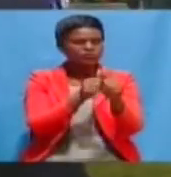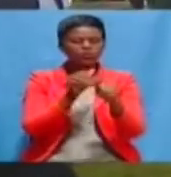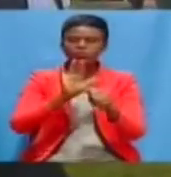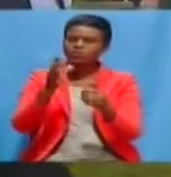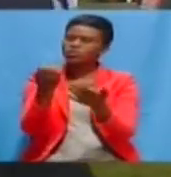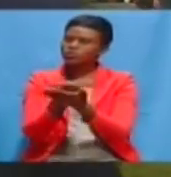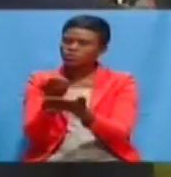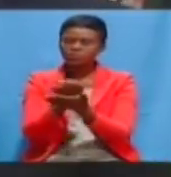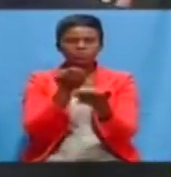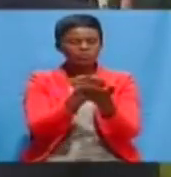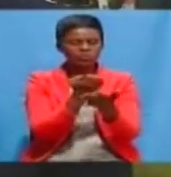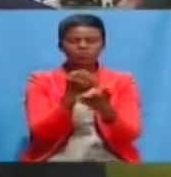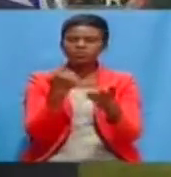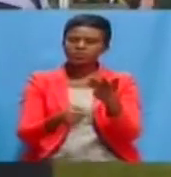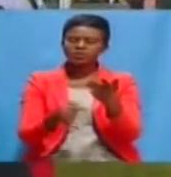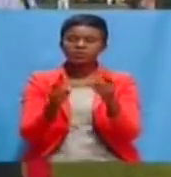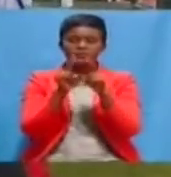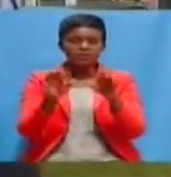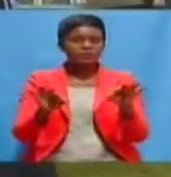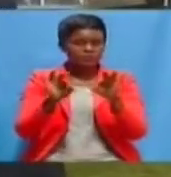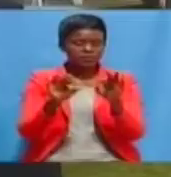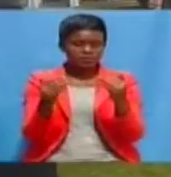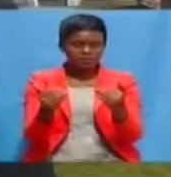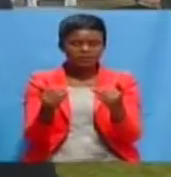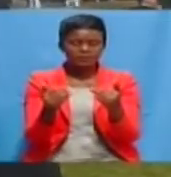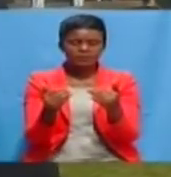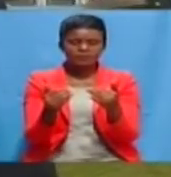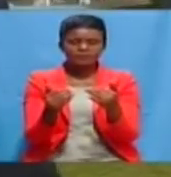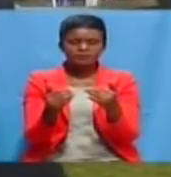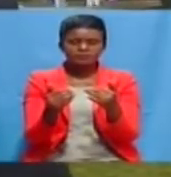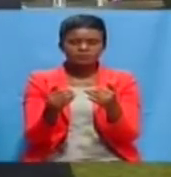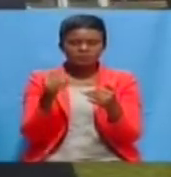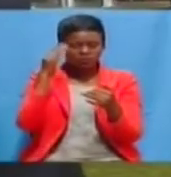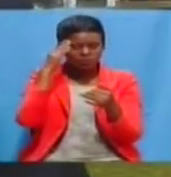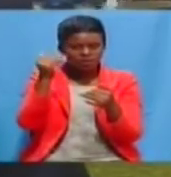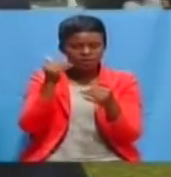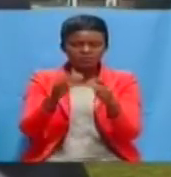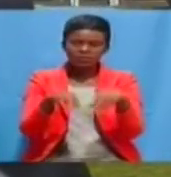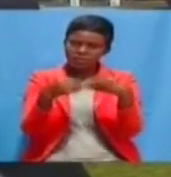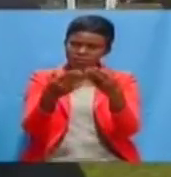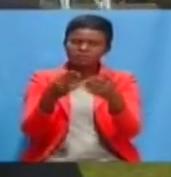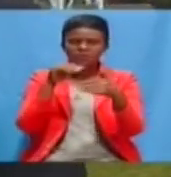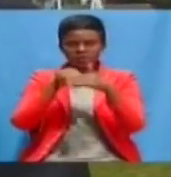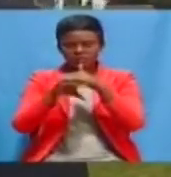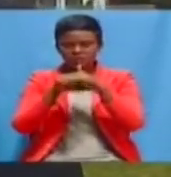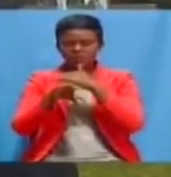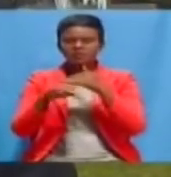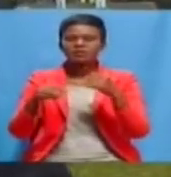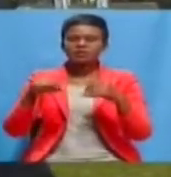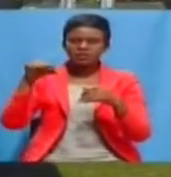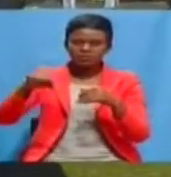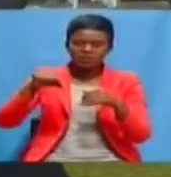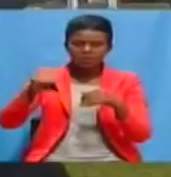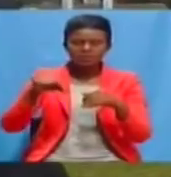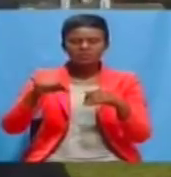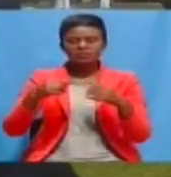It's an important moment, significant important moment, because it provides access to quality health care for